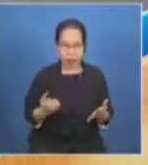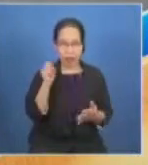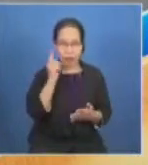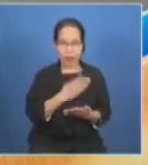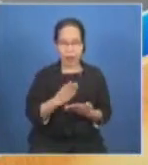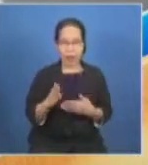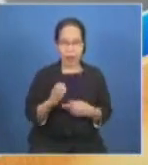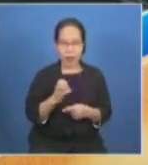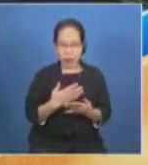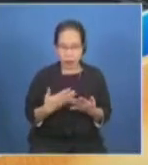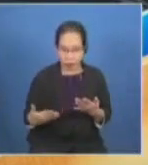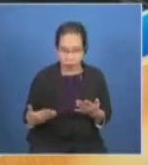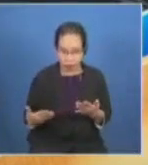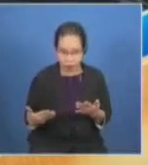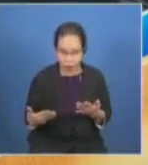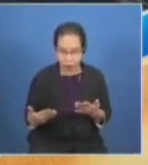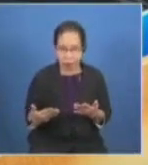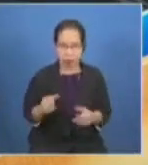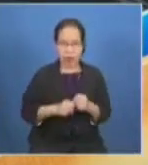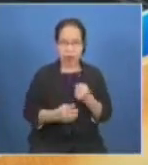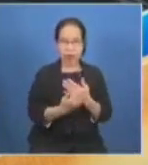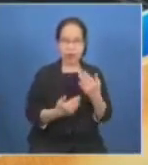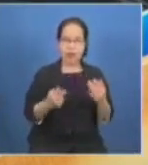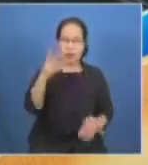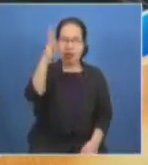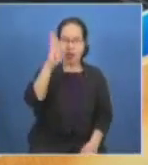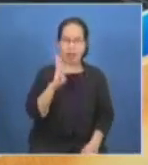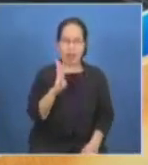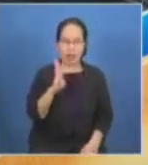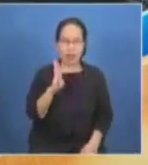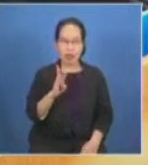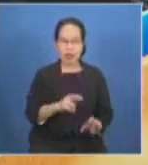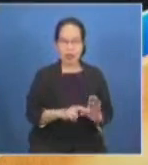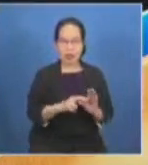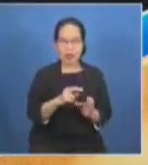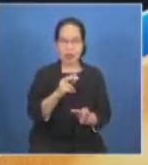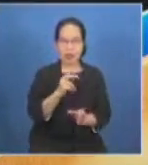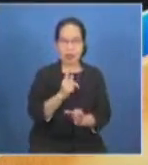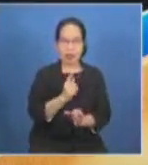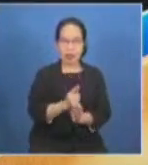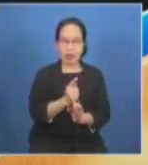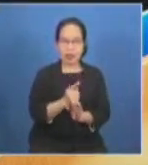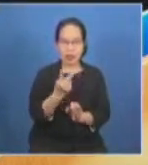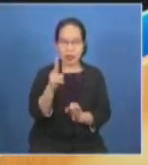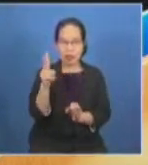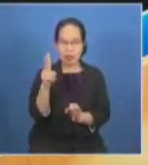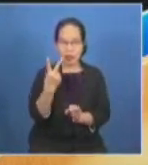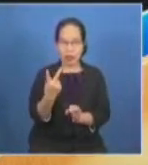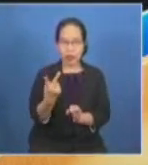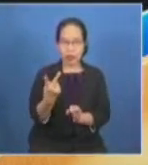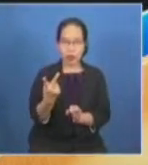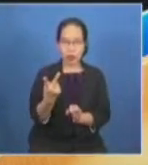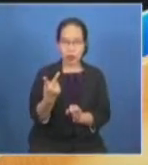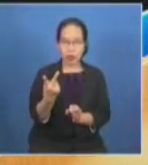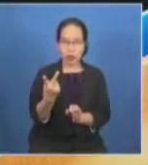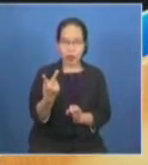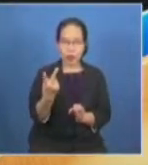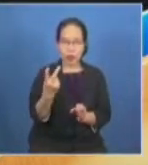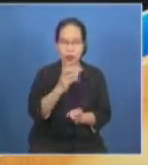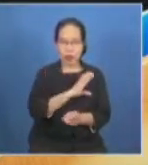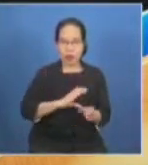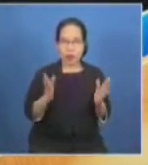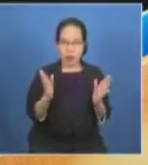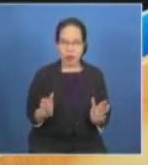buy what you like. I think that was God's calling for me. When I took the tram, I saw two women in Christian